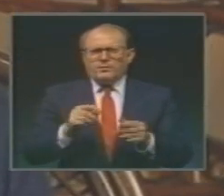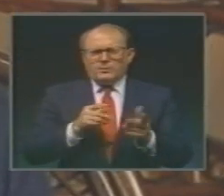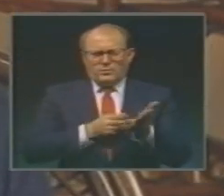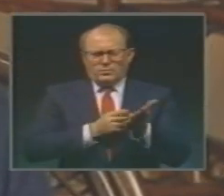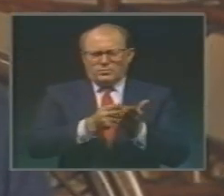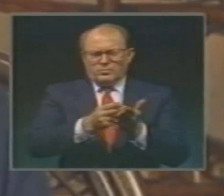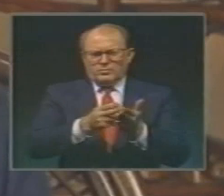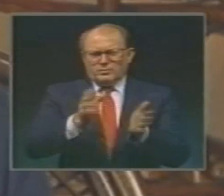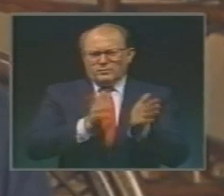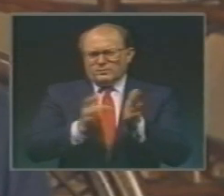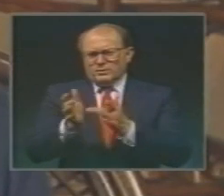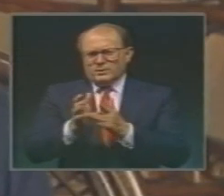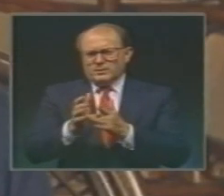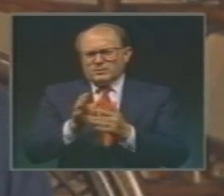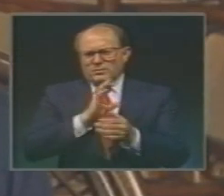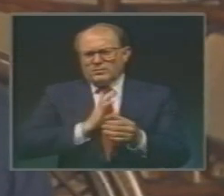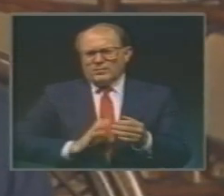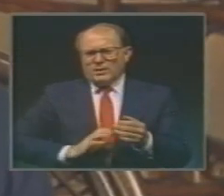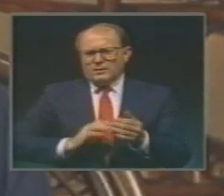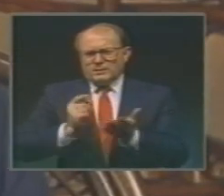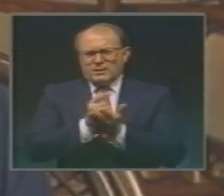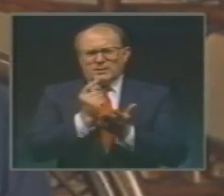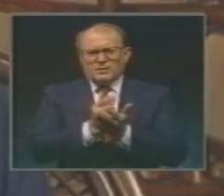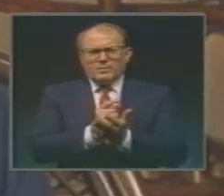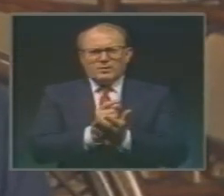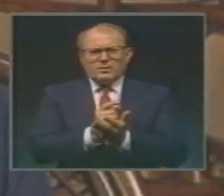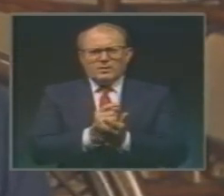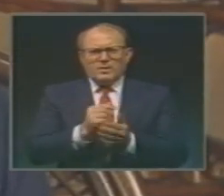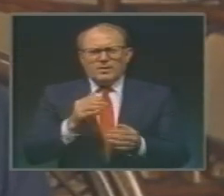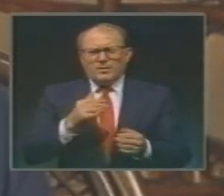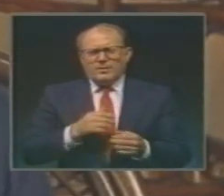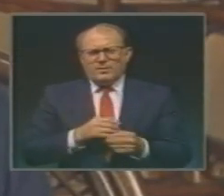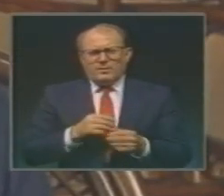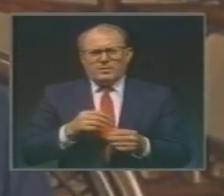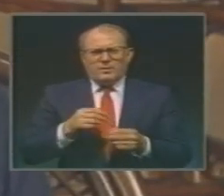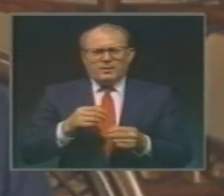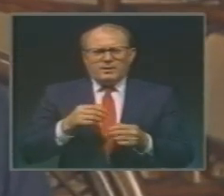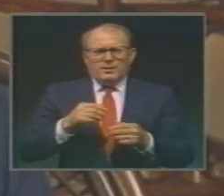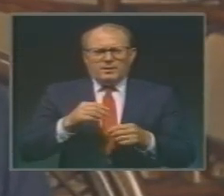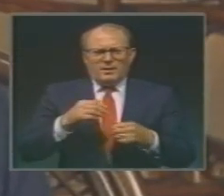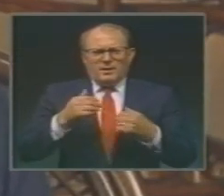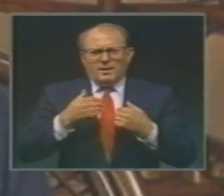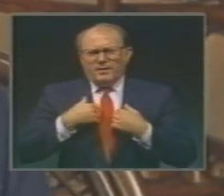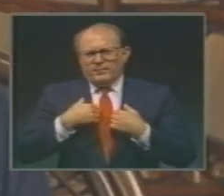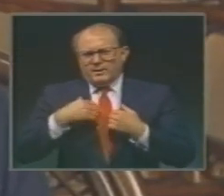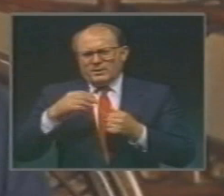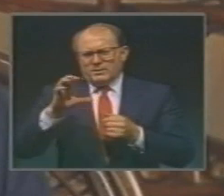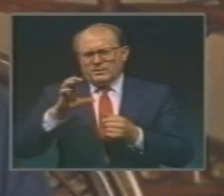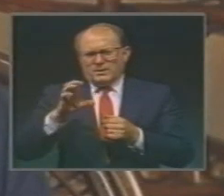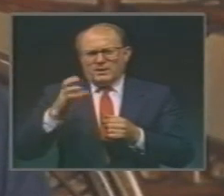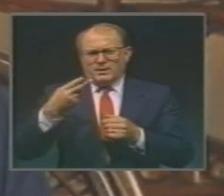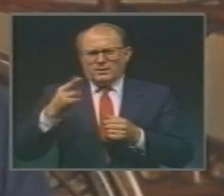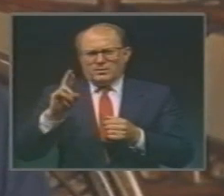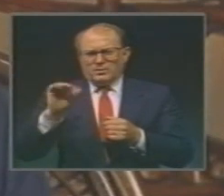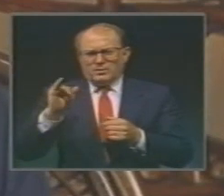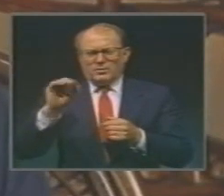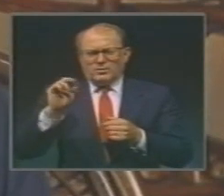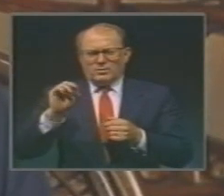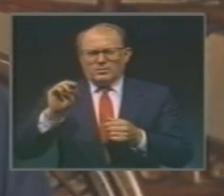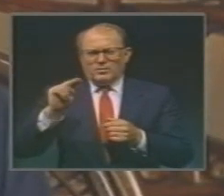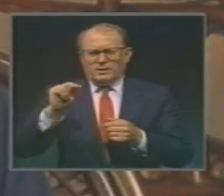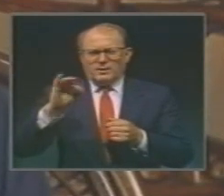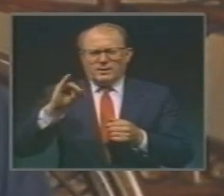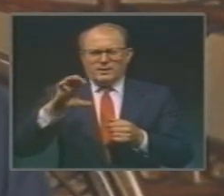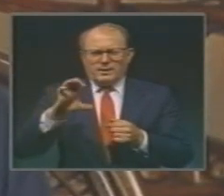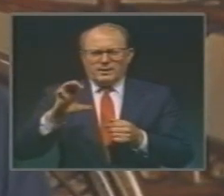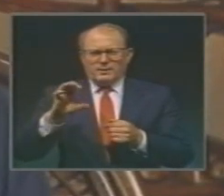of Jesus Christ. No, my friend, cryonic suspension is not the answer to man's desire for life after death,